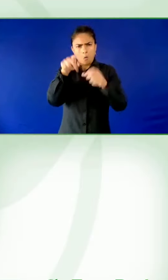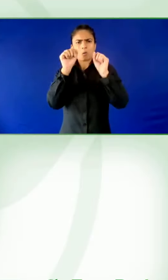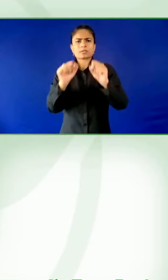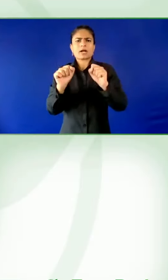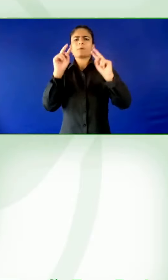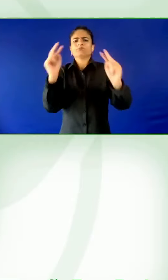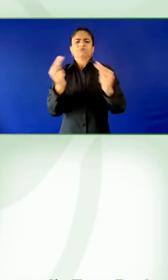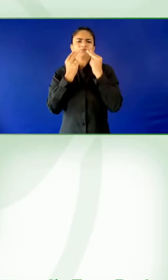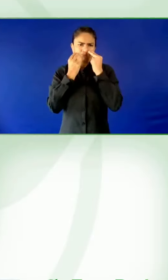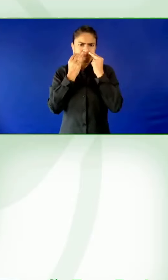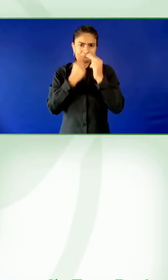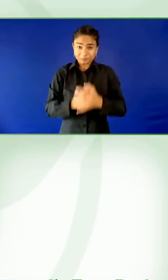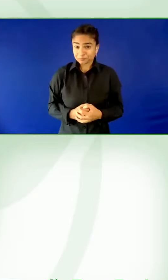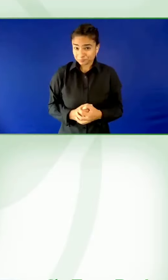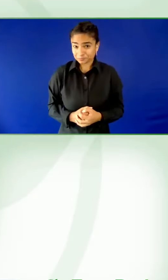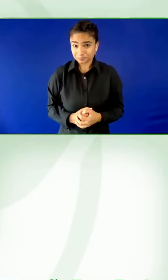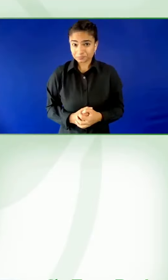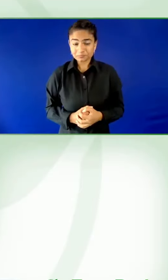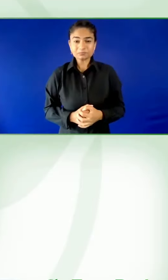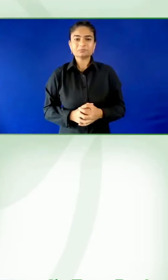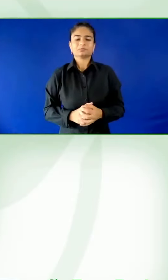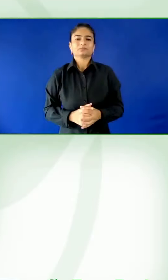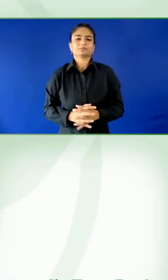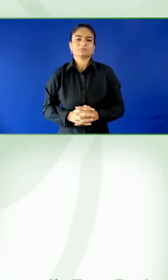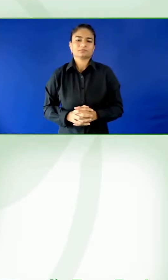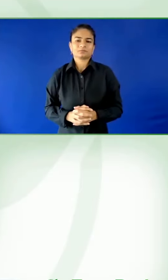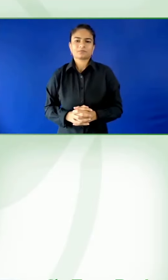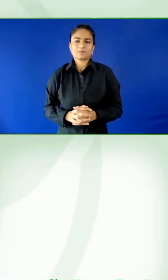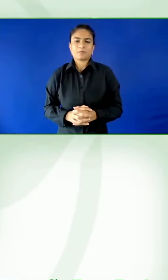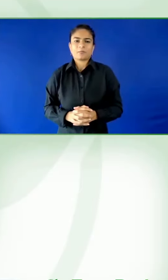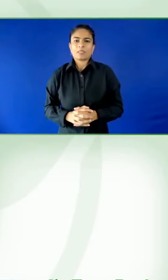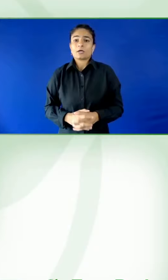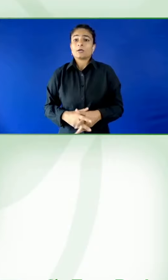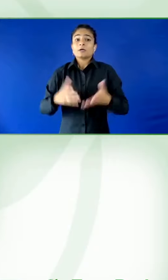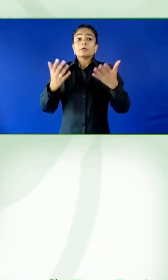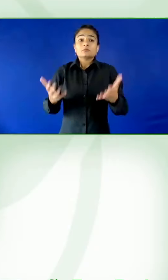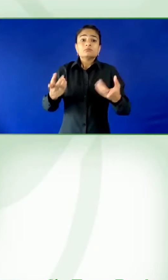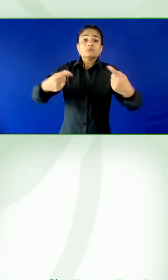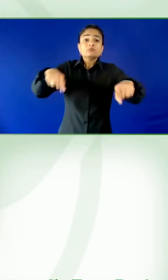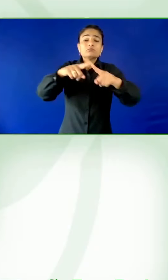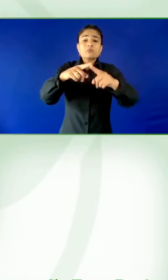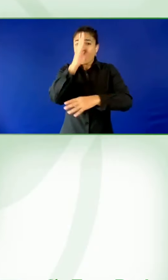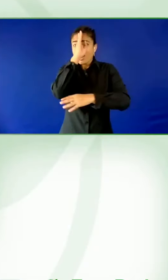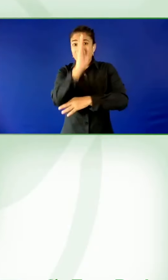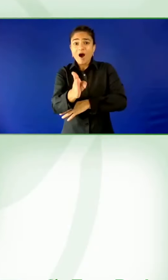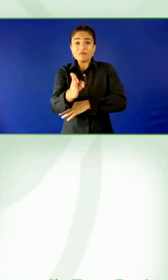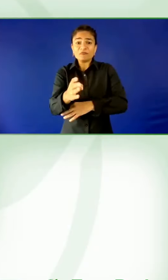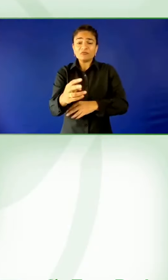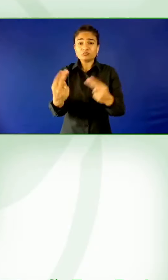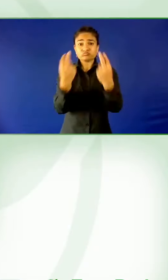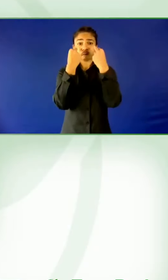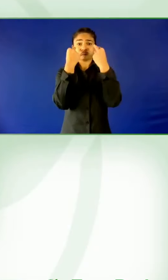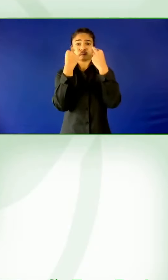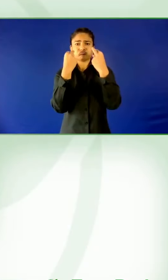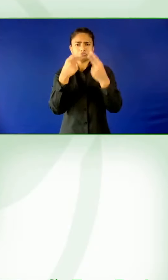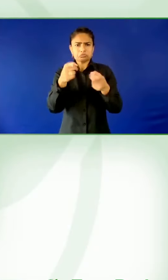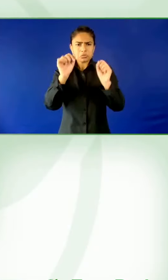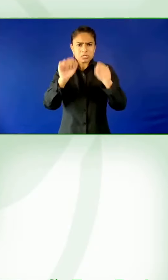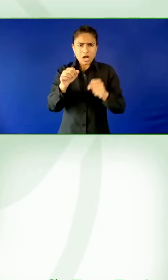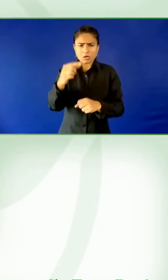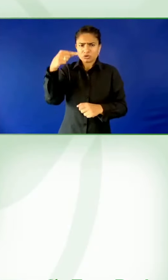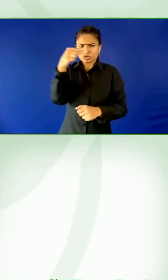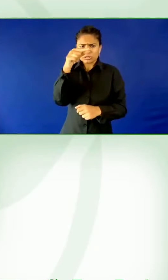g.co/user-research/advocate. Yes. Correct? Nice. All right, great. This is an exciting start to the day. I'm really, really thrilled. Next, I'd